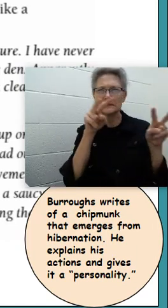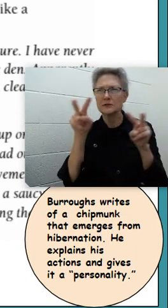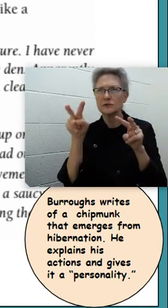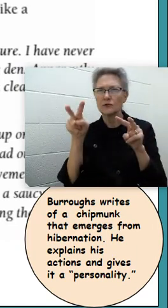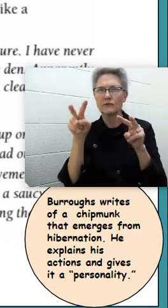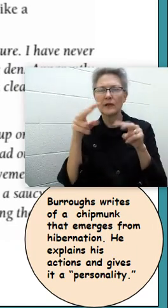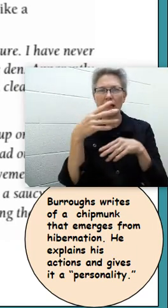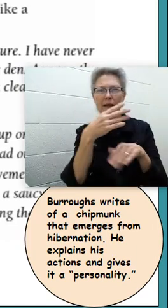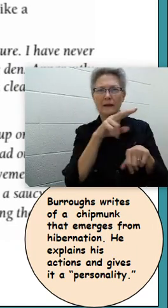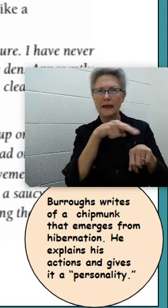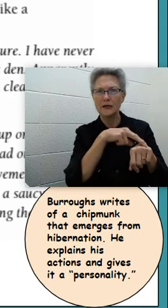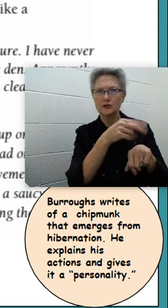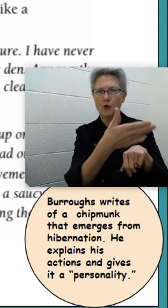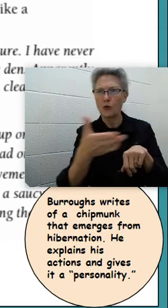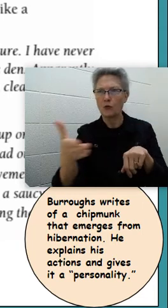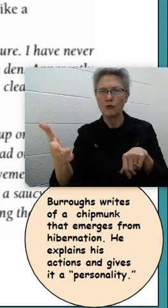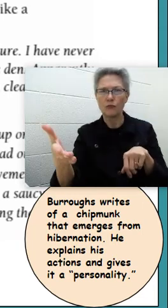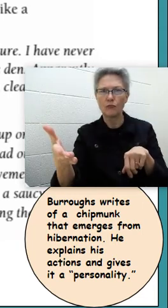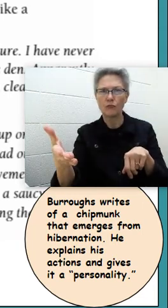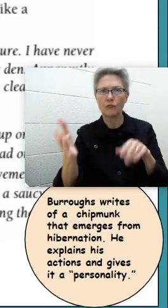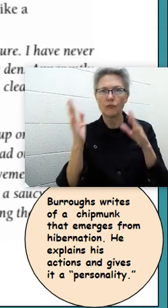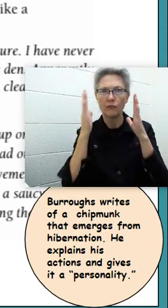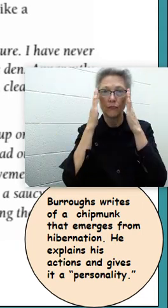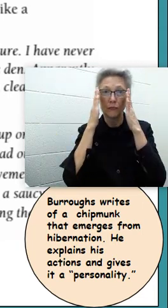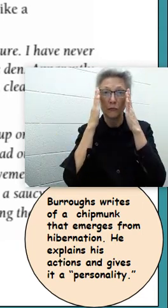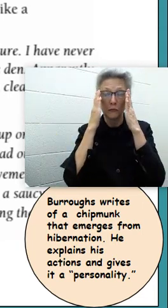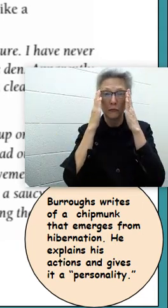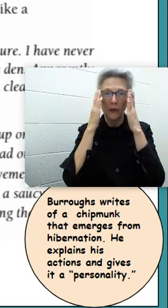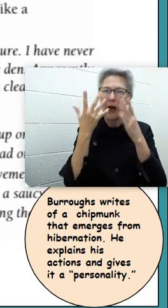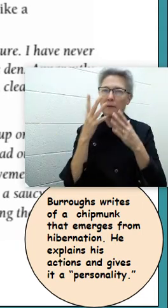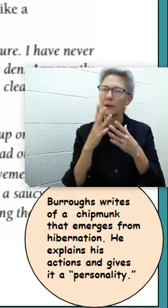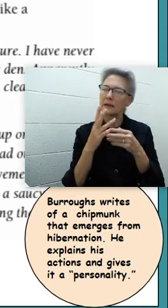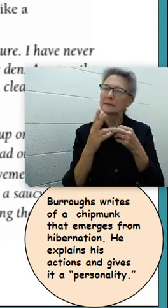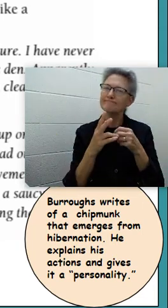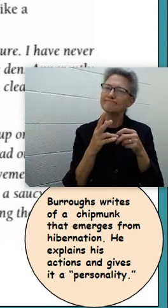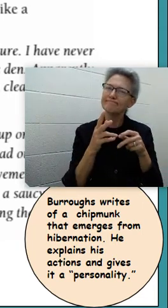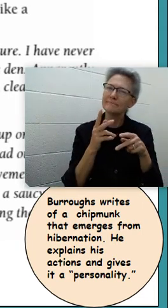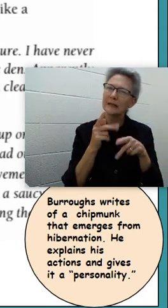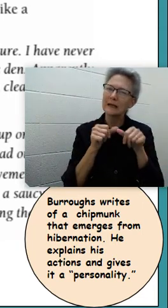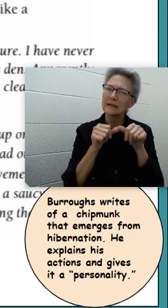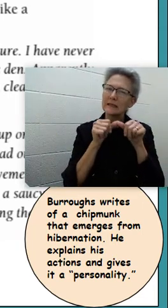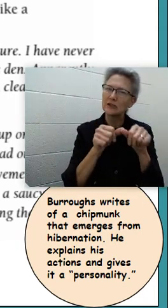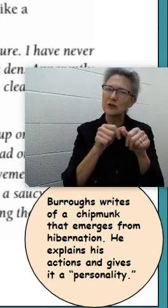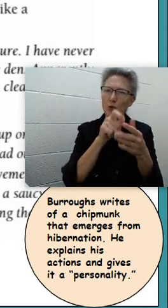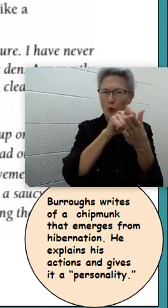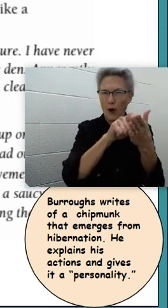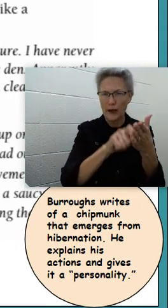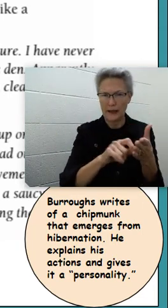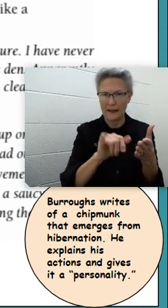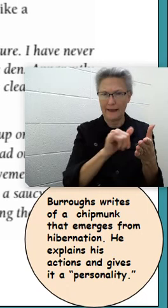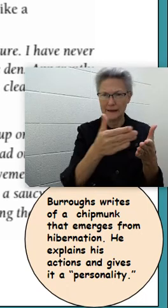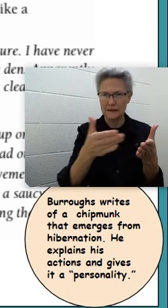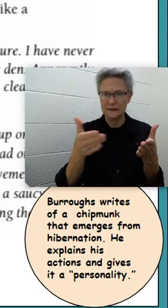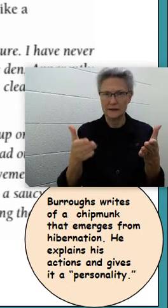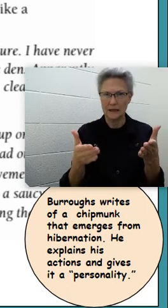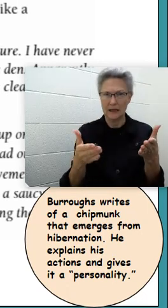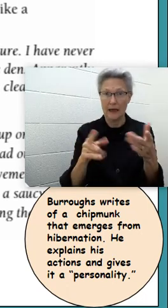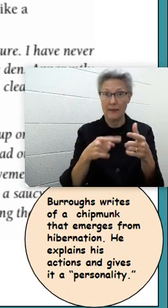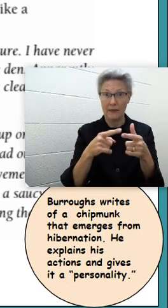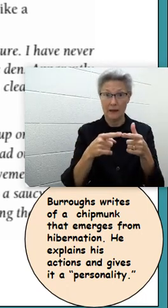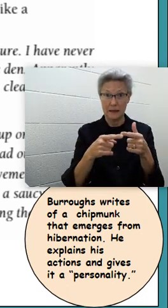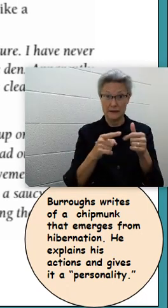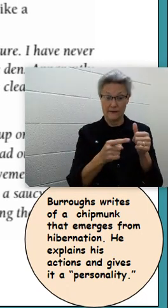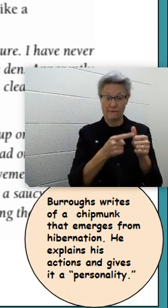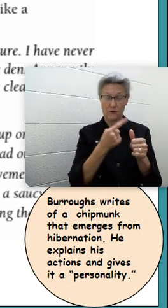nature. So I am going to kind of keep my annotations just like this. And then because this is the